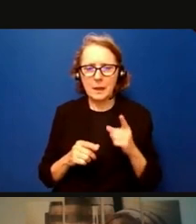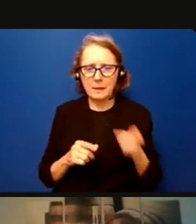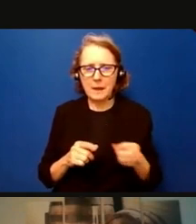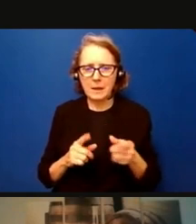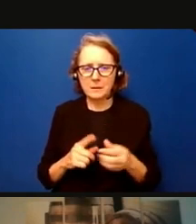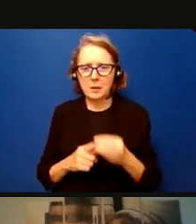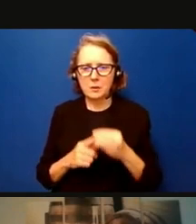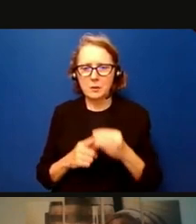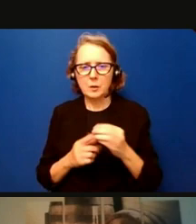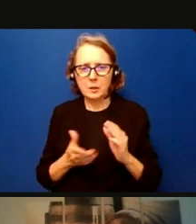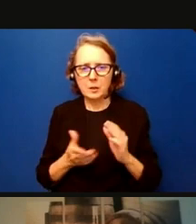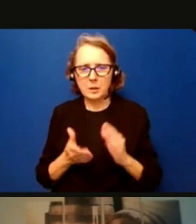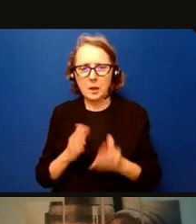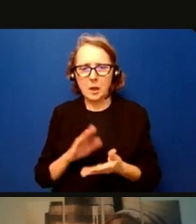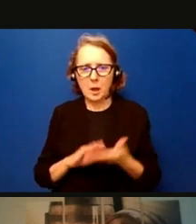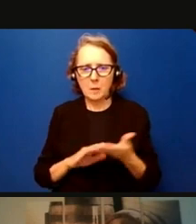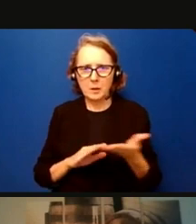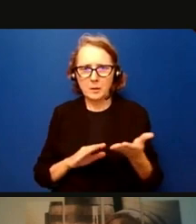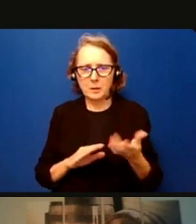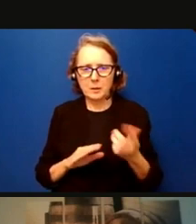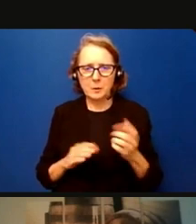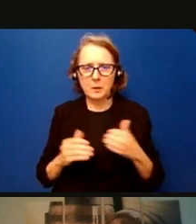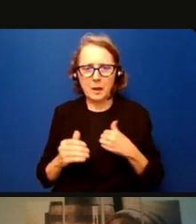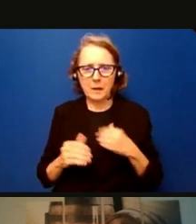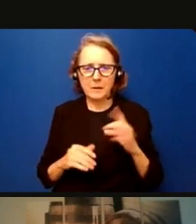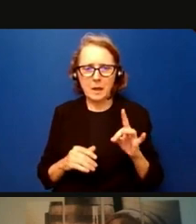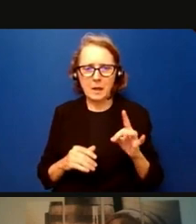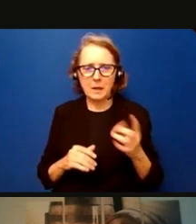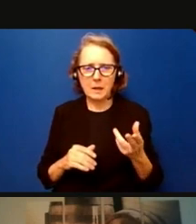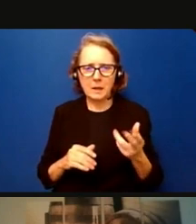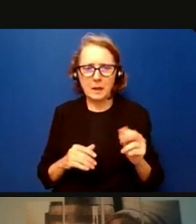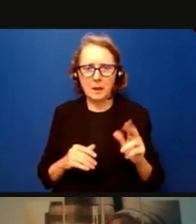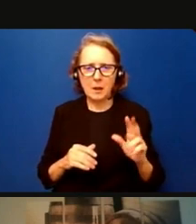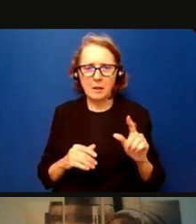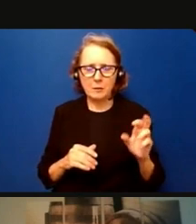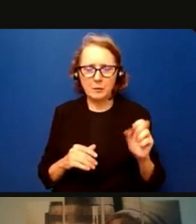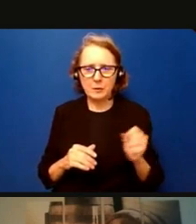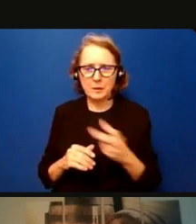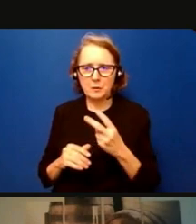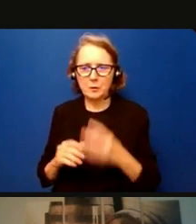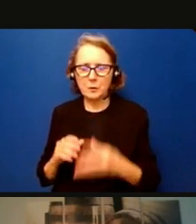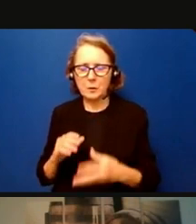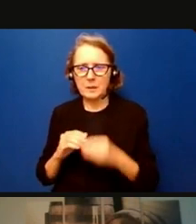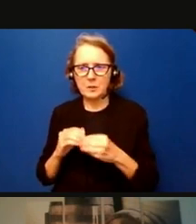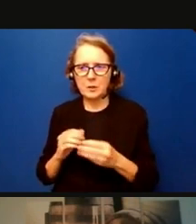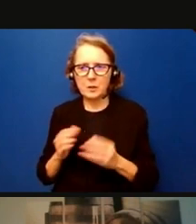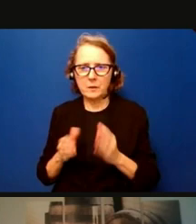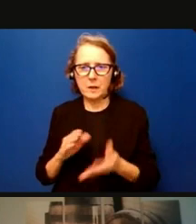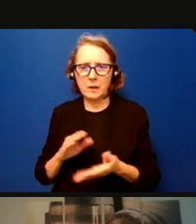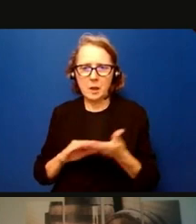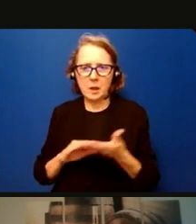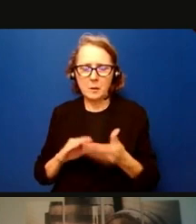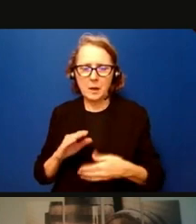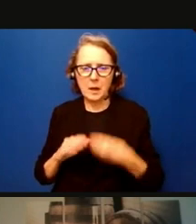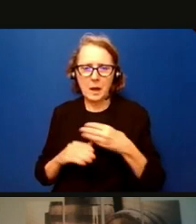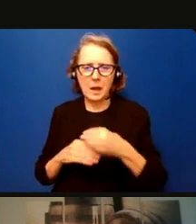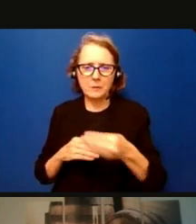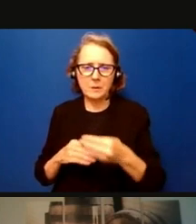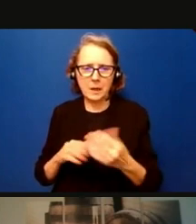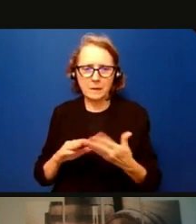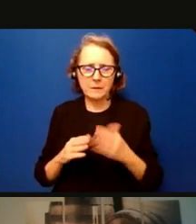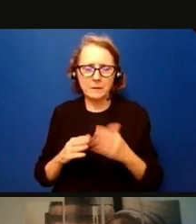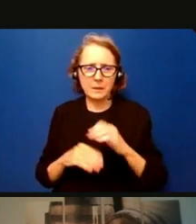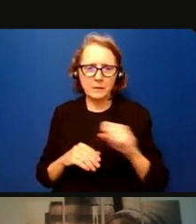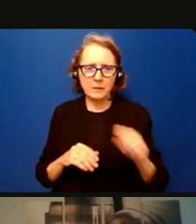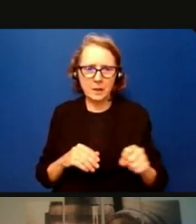operation where you have actually eight haulers, because there's two additional haulers that operate outside of the city of Salem, but they have come together